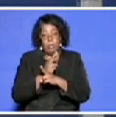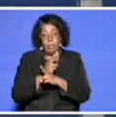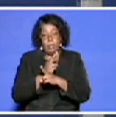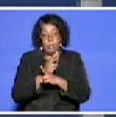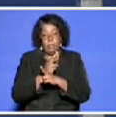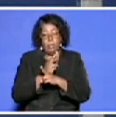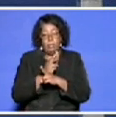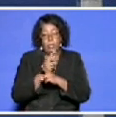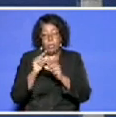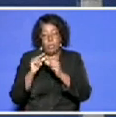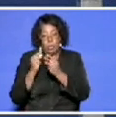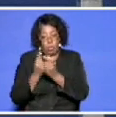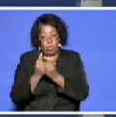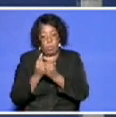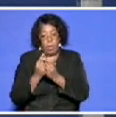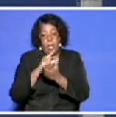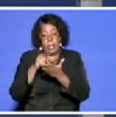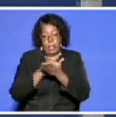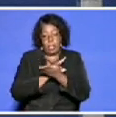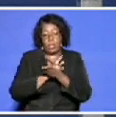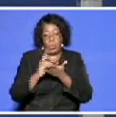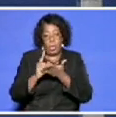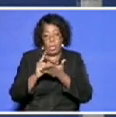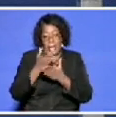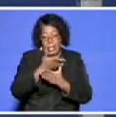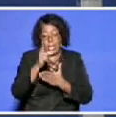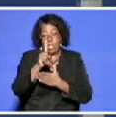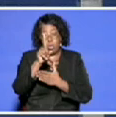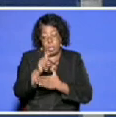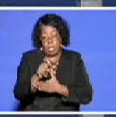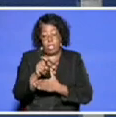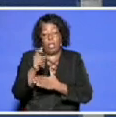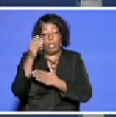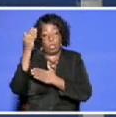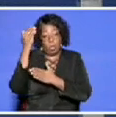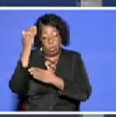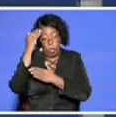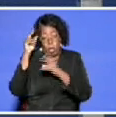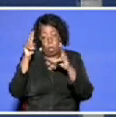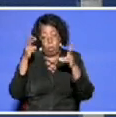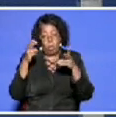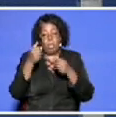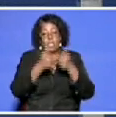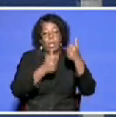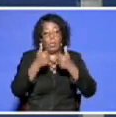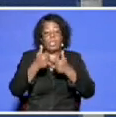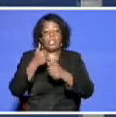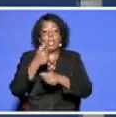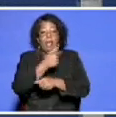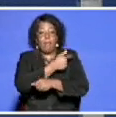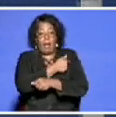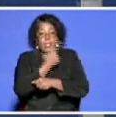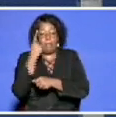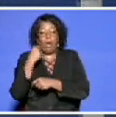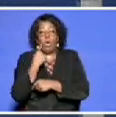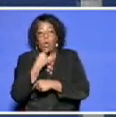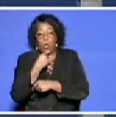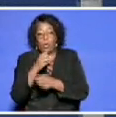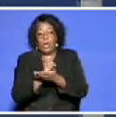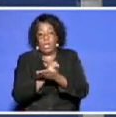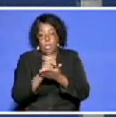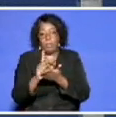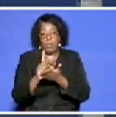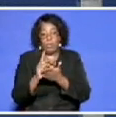regulatory body. In this week's edition of Things You Should Know, Cleopatra Murphy sheds light on which vaccine and for who it is